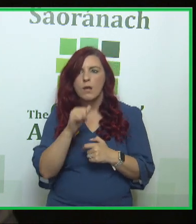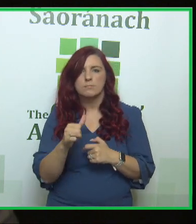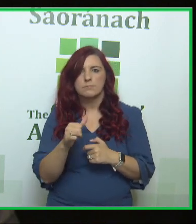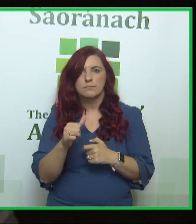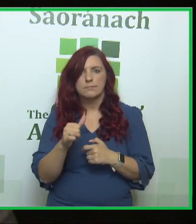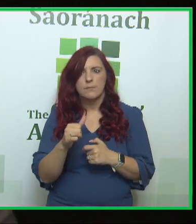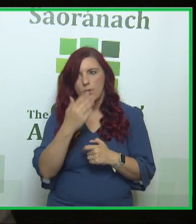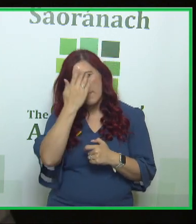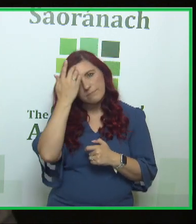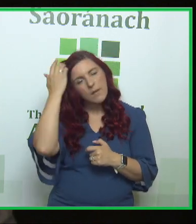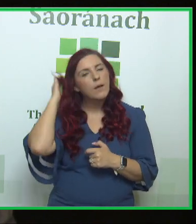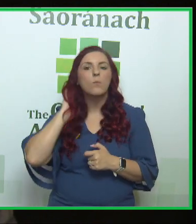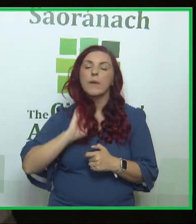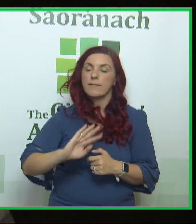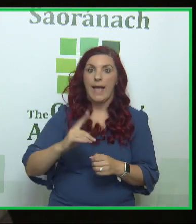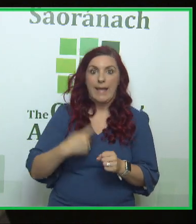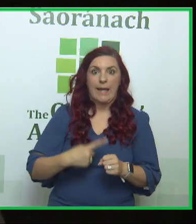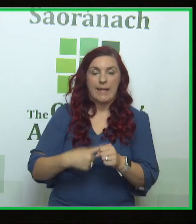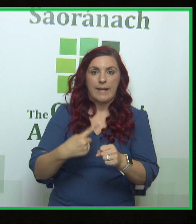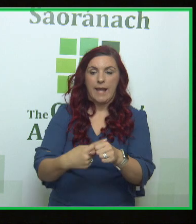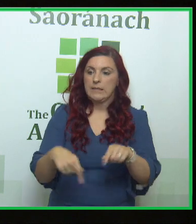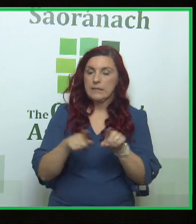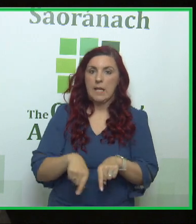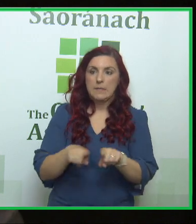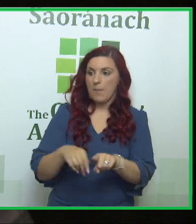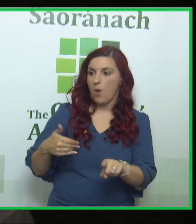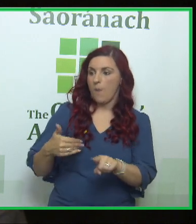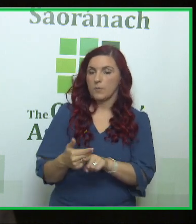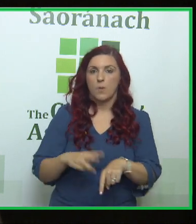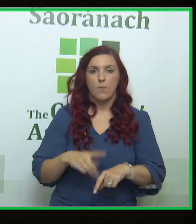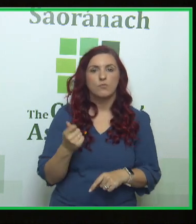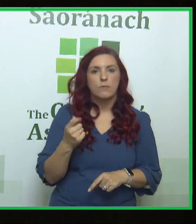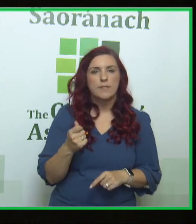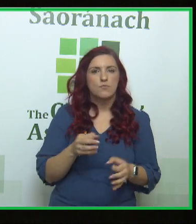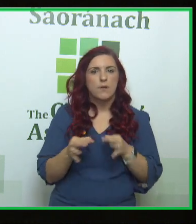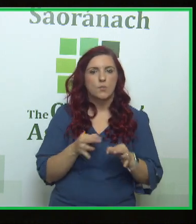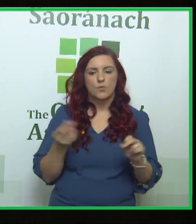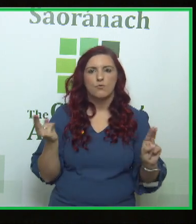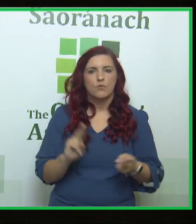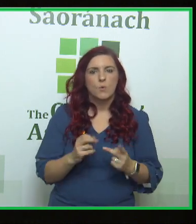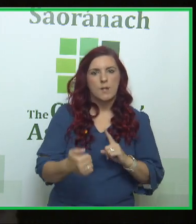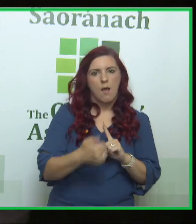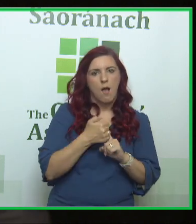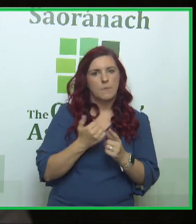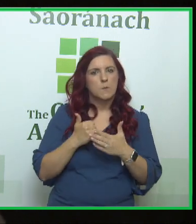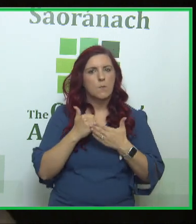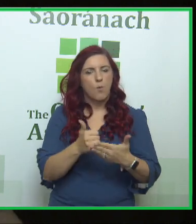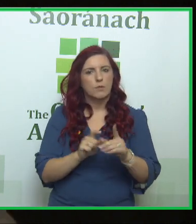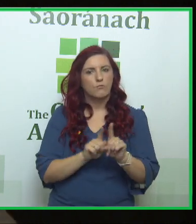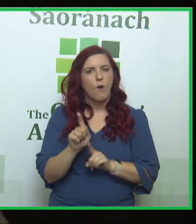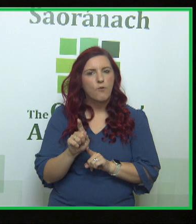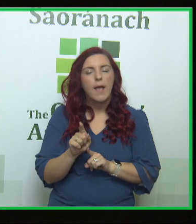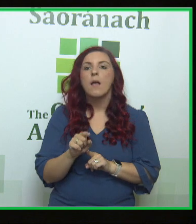that, as you can see, all the way up until the latest strategy, which is reducing harm, supporting recovery. Now, on